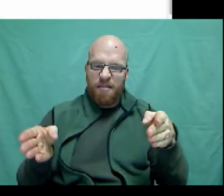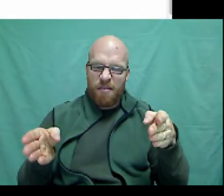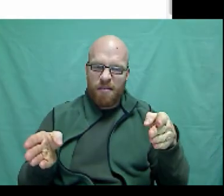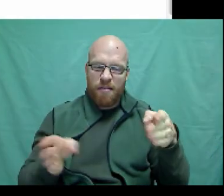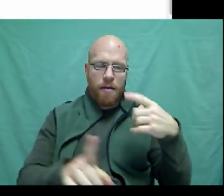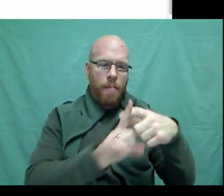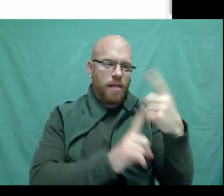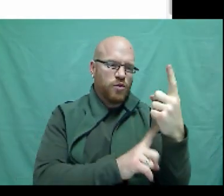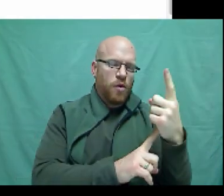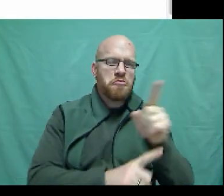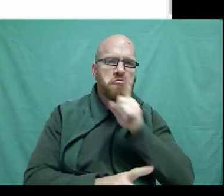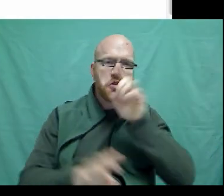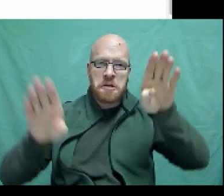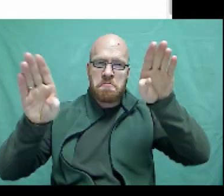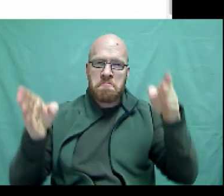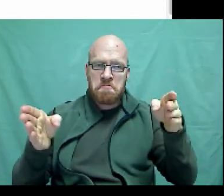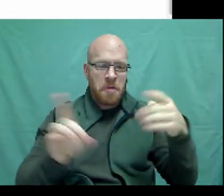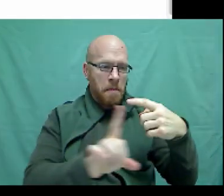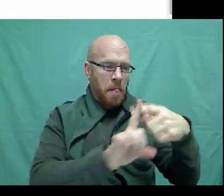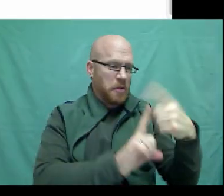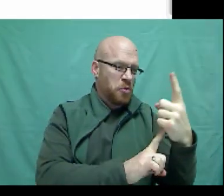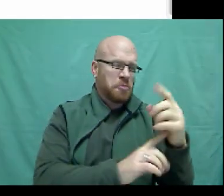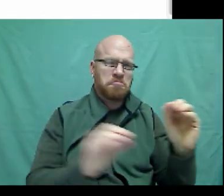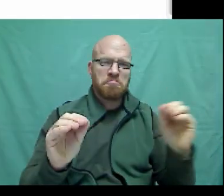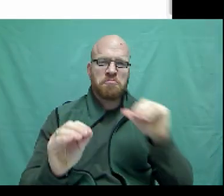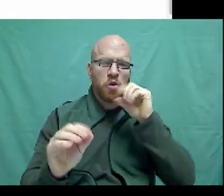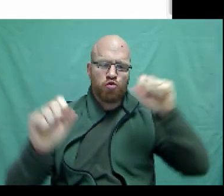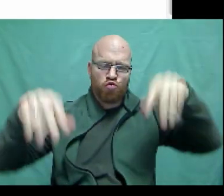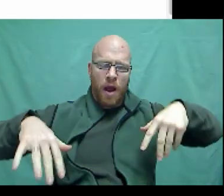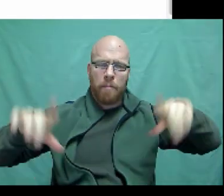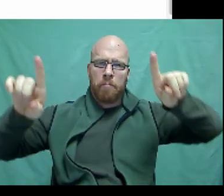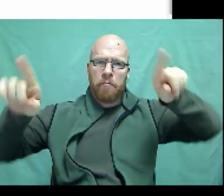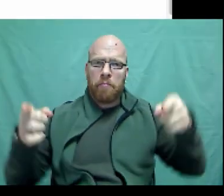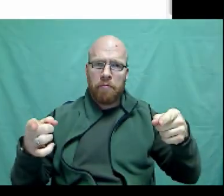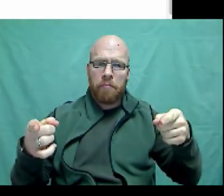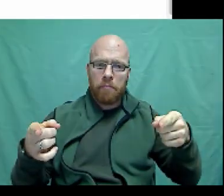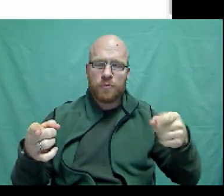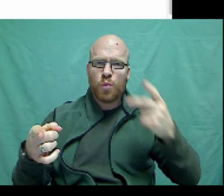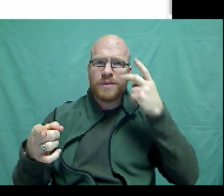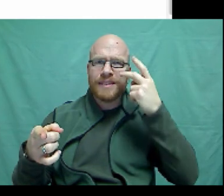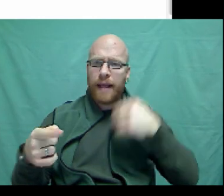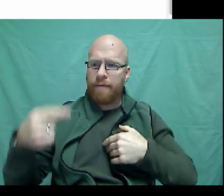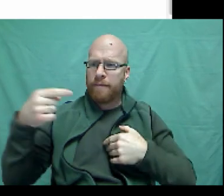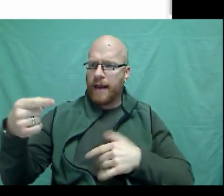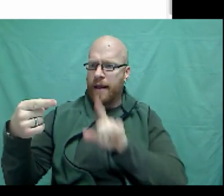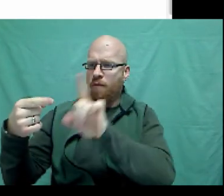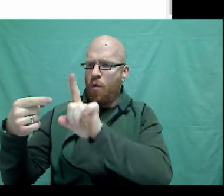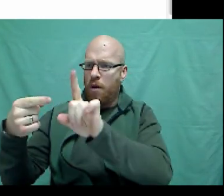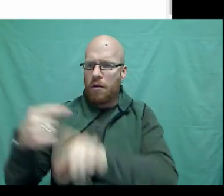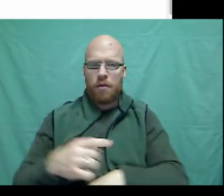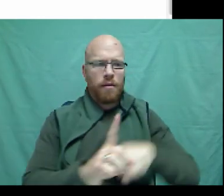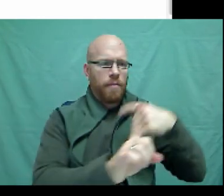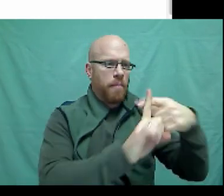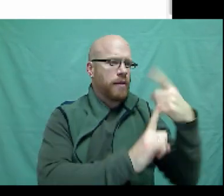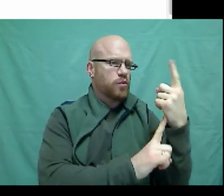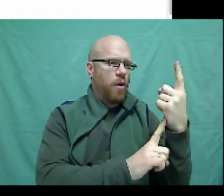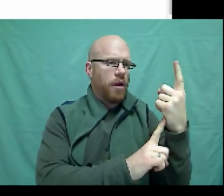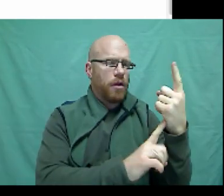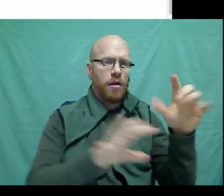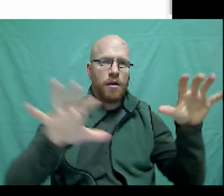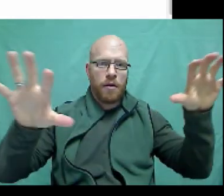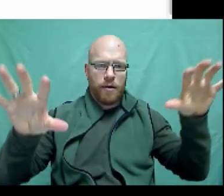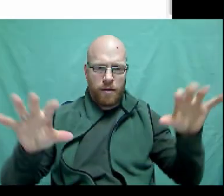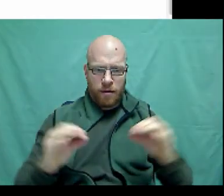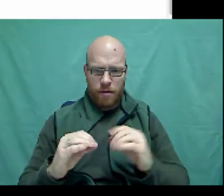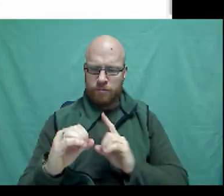Now, if we look on the inside the parentheses here, we have it's parentheses plus 1. The parentheses on the inside doesn't change anything. So we have negative